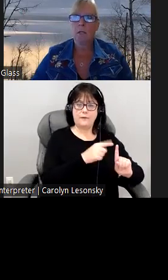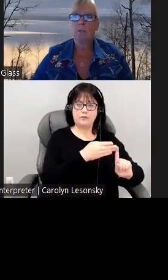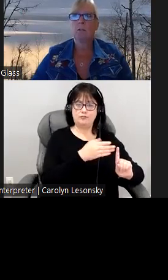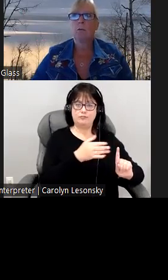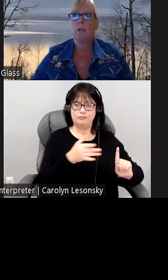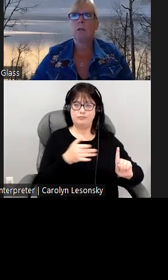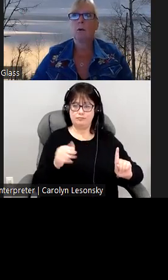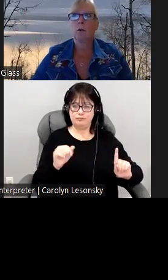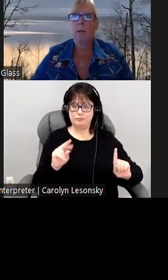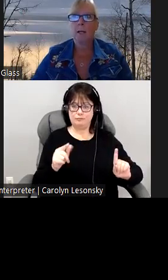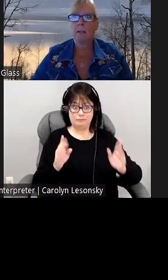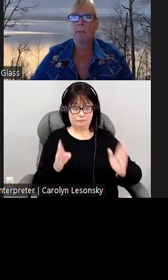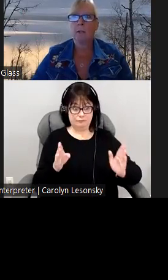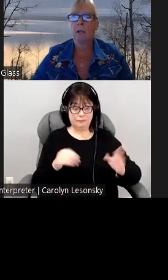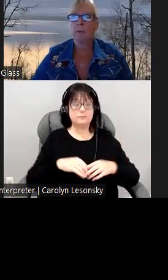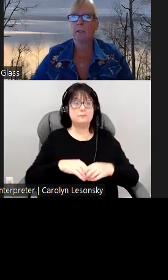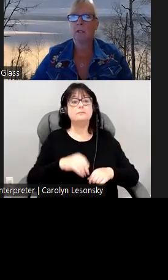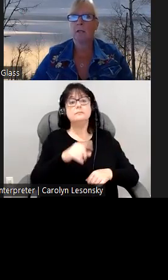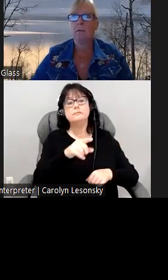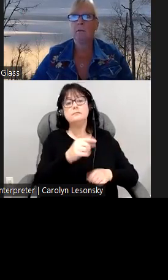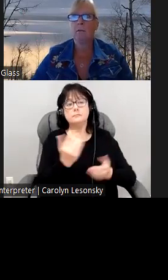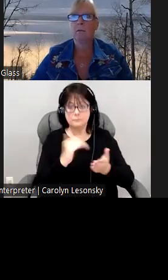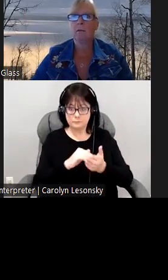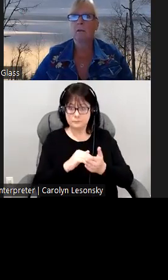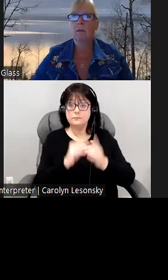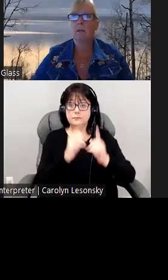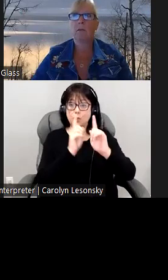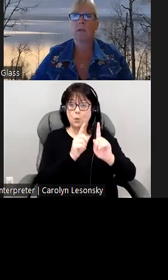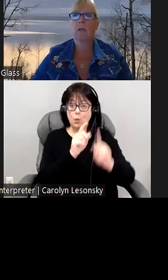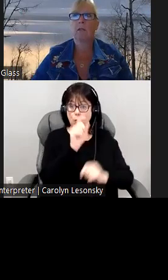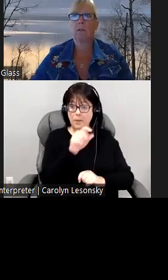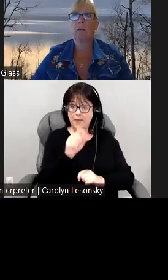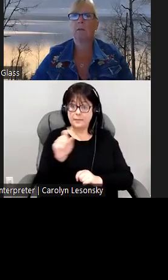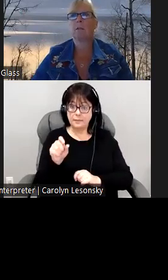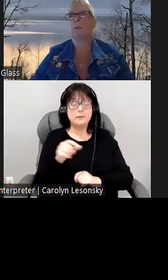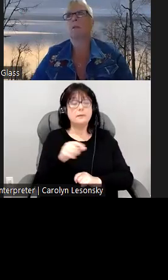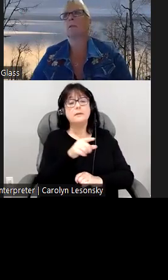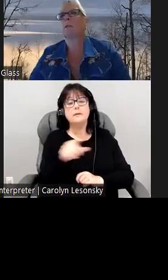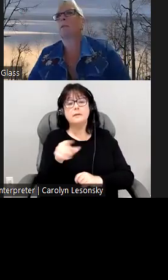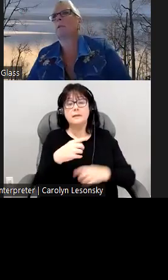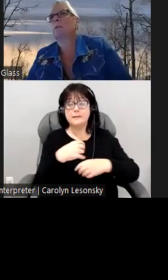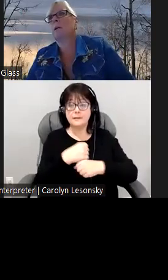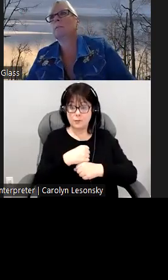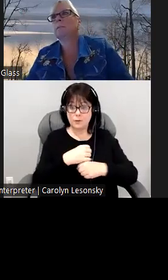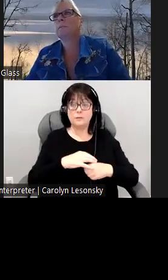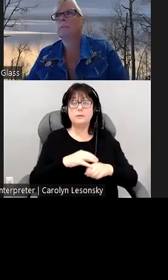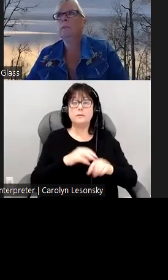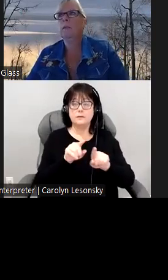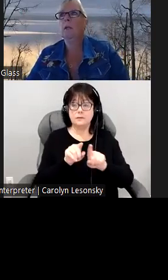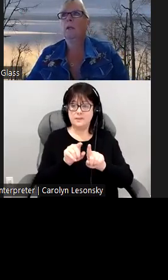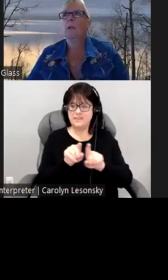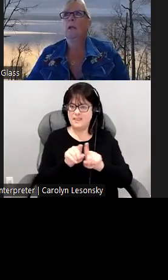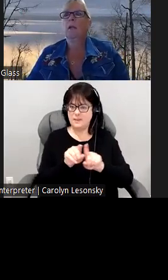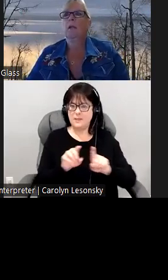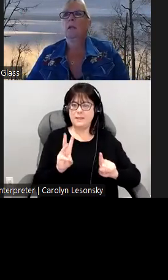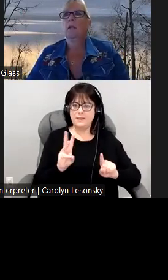Also does show the goal path summary numbers again. You might recall that that was in 60B as well.